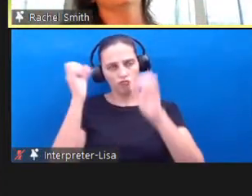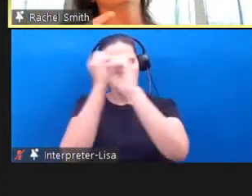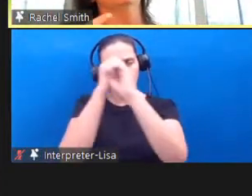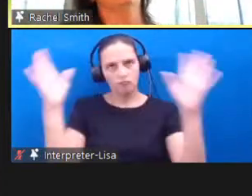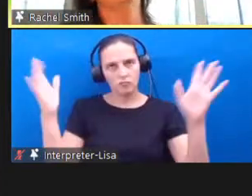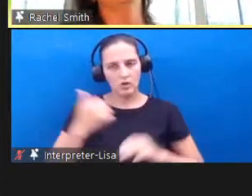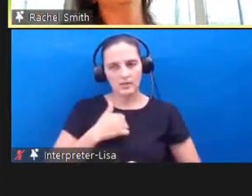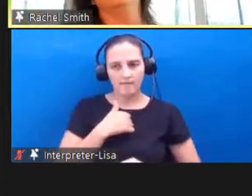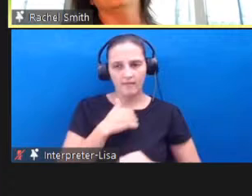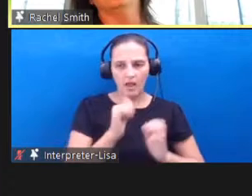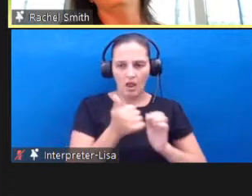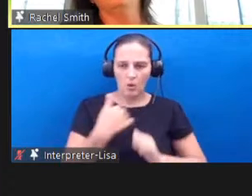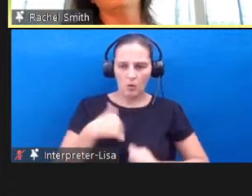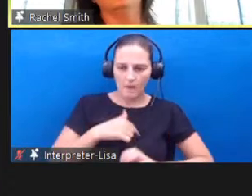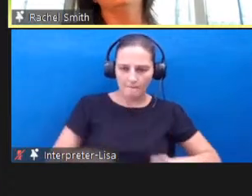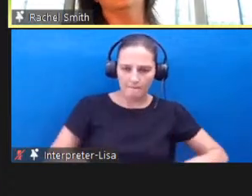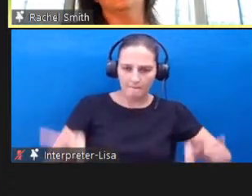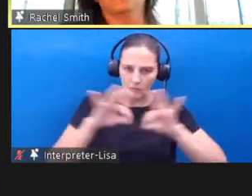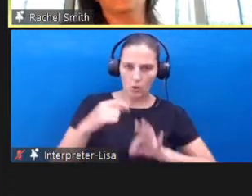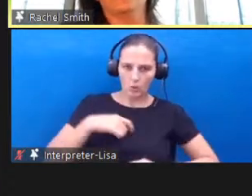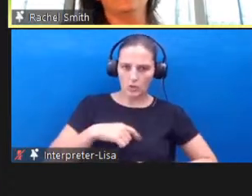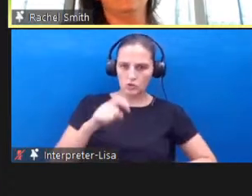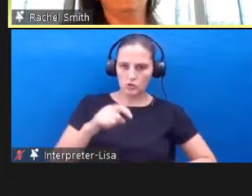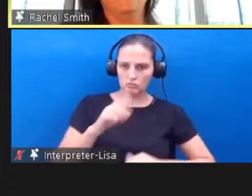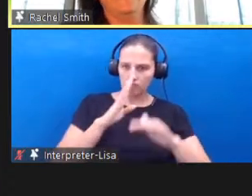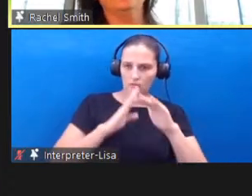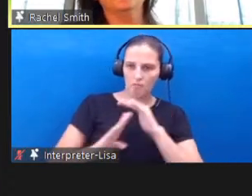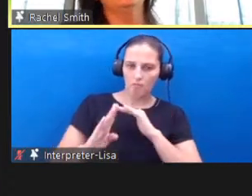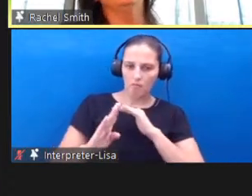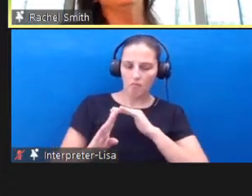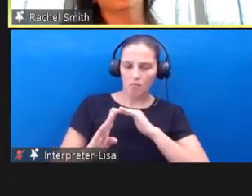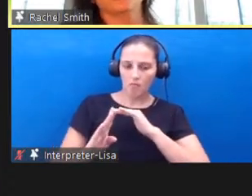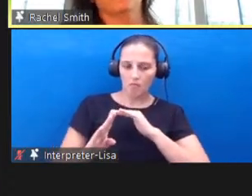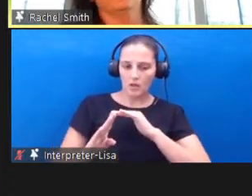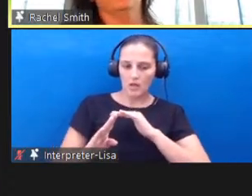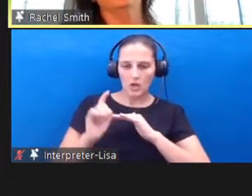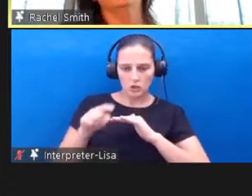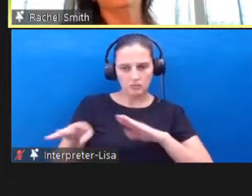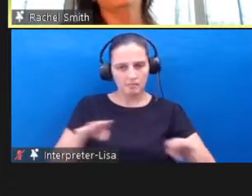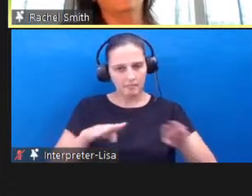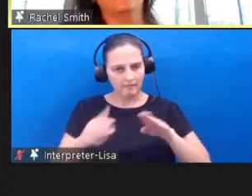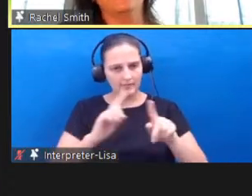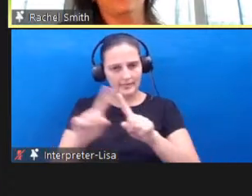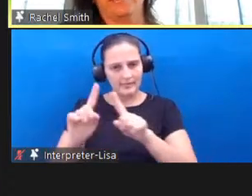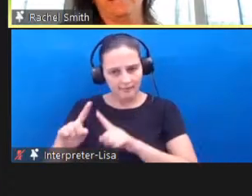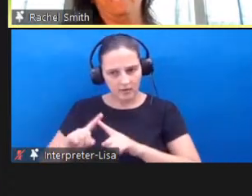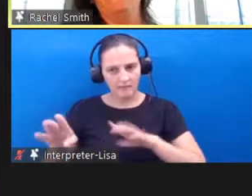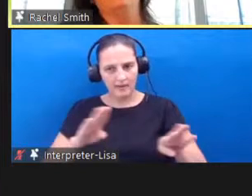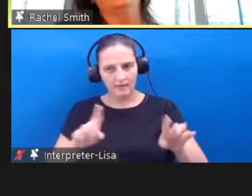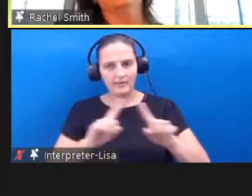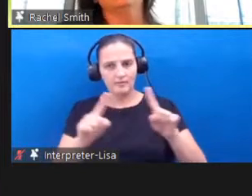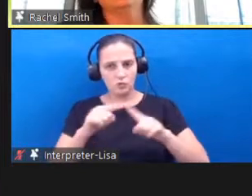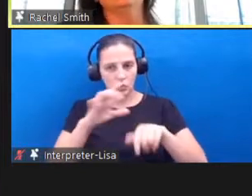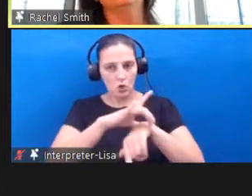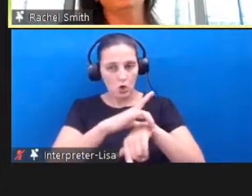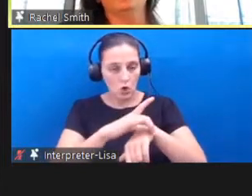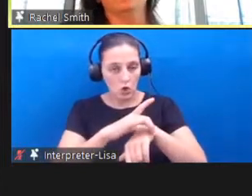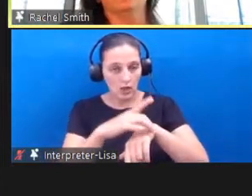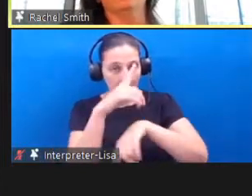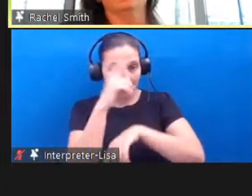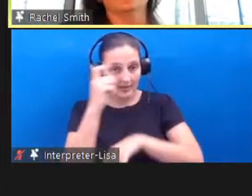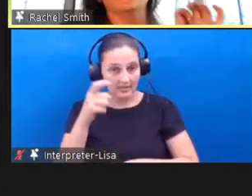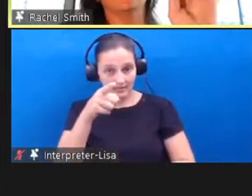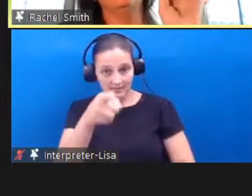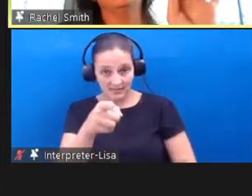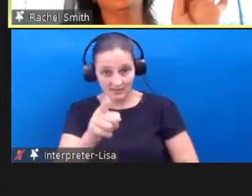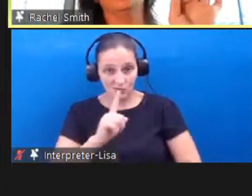of ourselves and having the humility we might consider having and treating each other differently and treating our planet differently, because this is what we